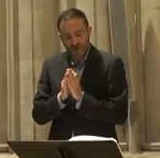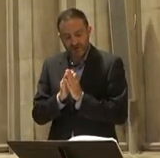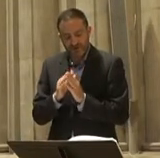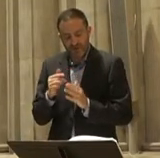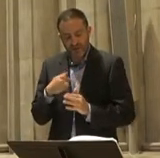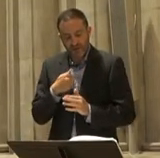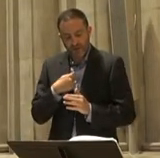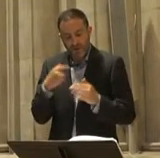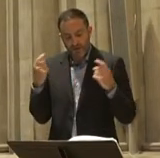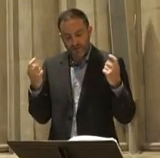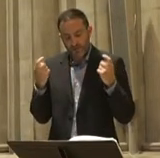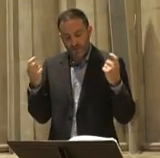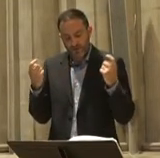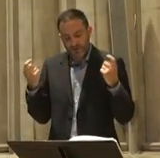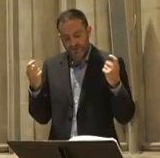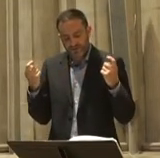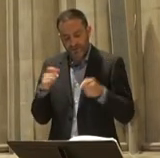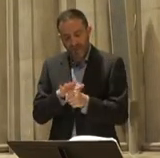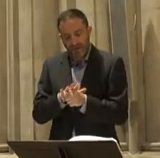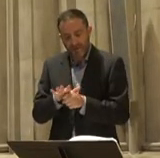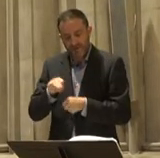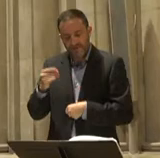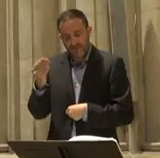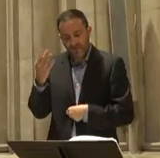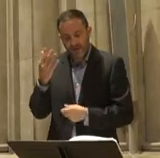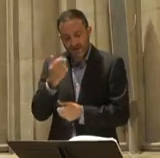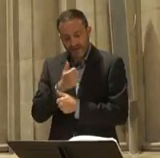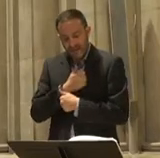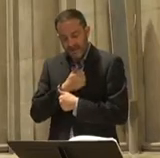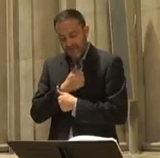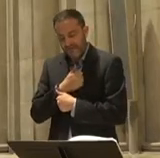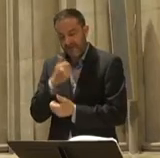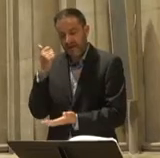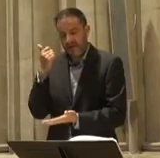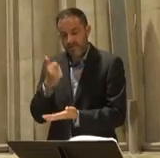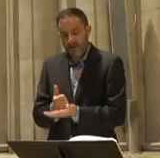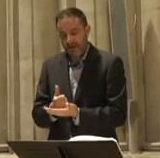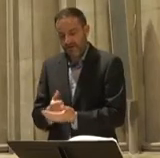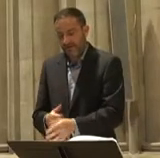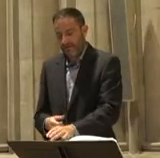prayers, that we may rejoice in the abundance of your grace and love.